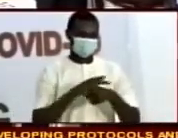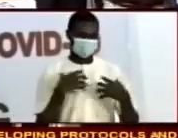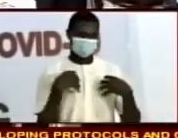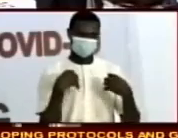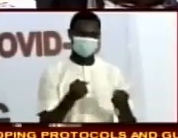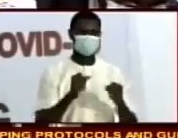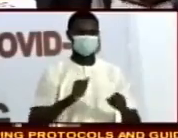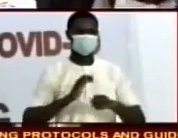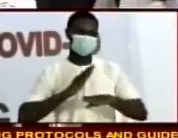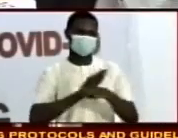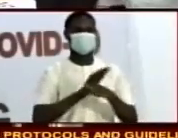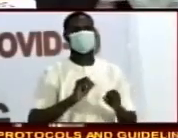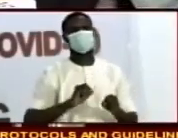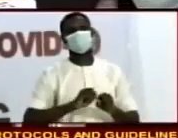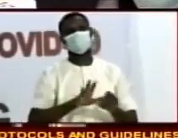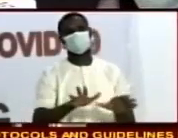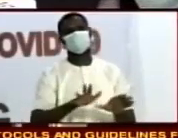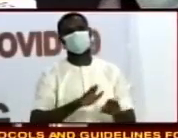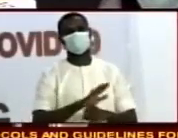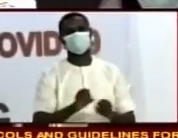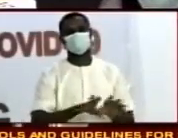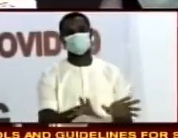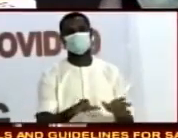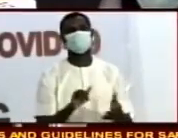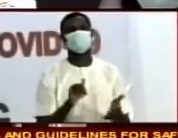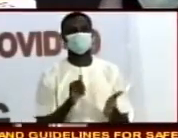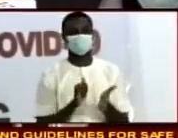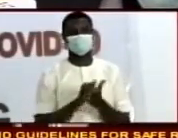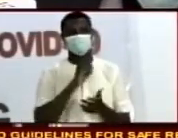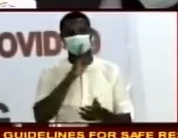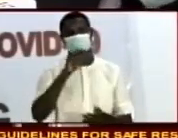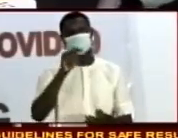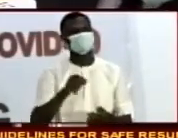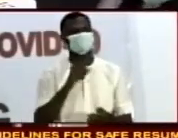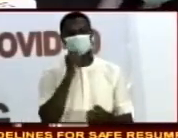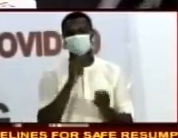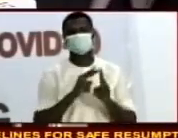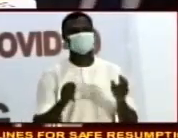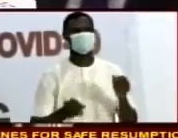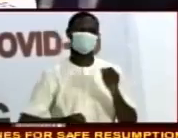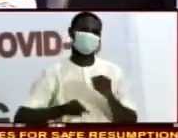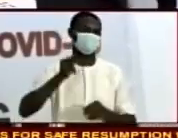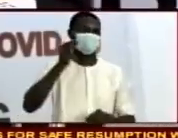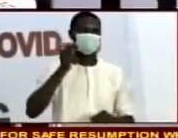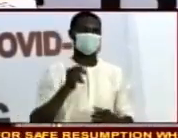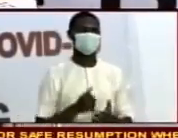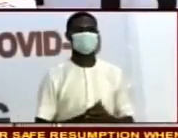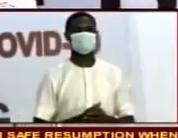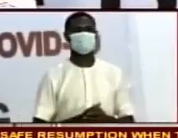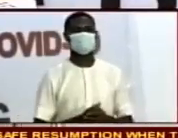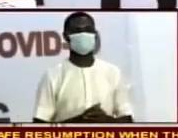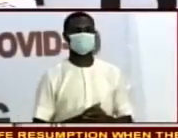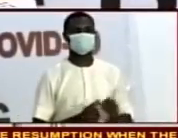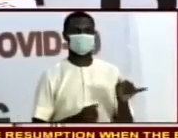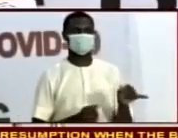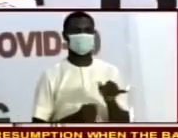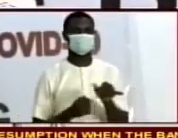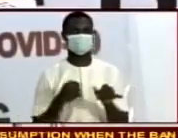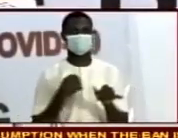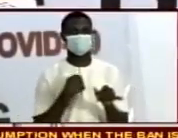wins. So the need has not been very high, and as I've wisely heard from